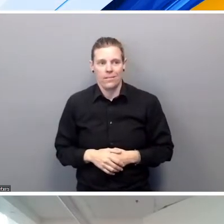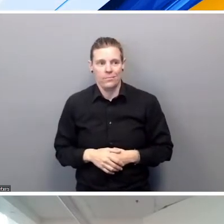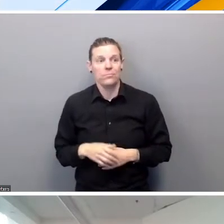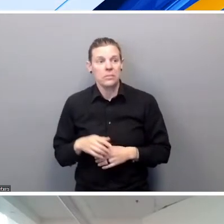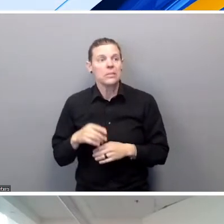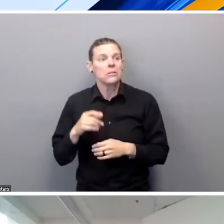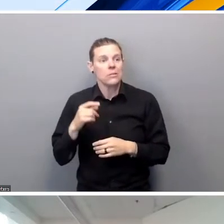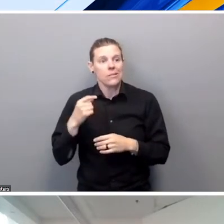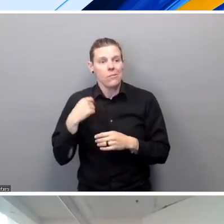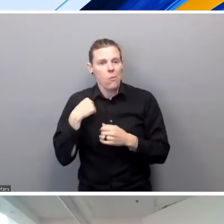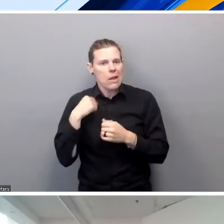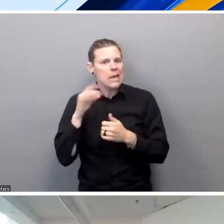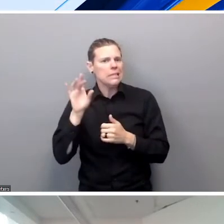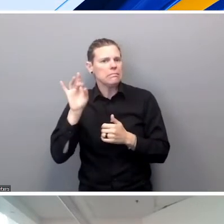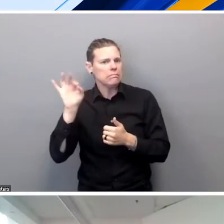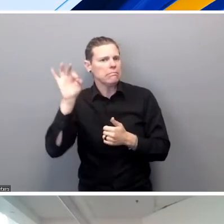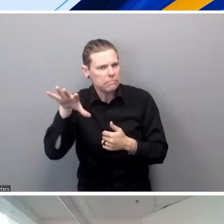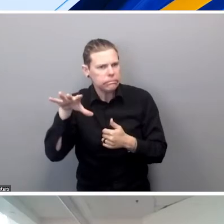slow the spread.